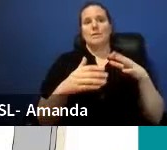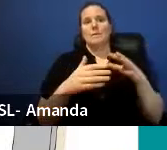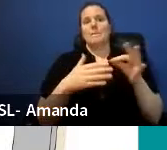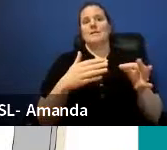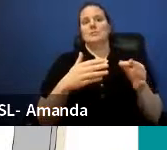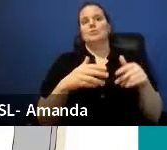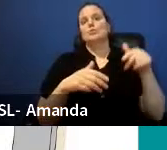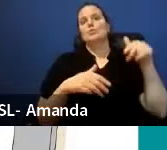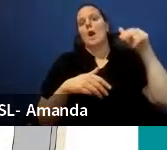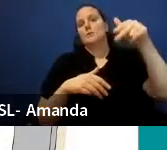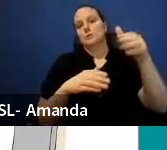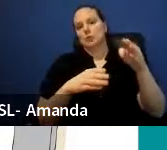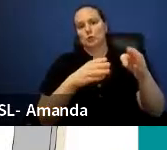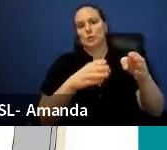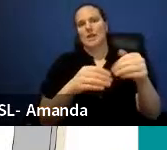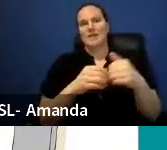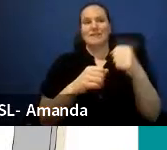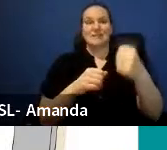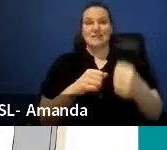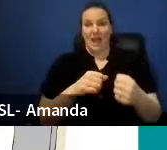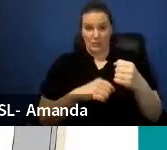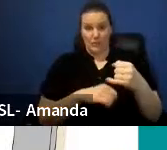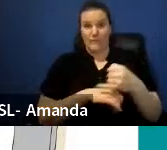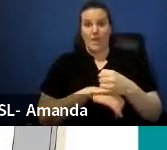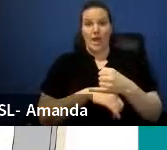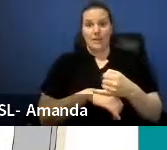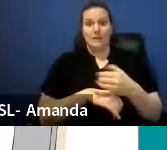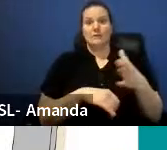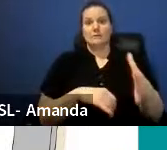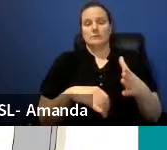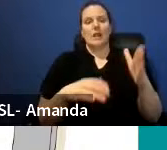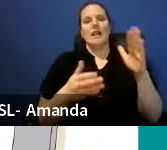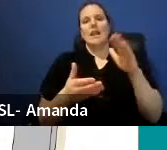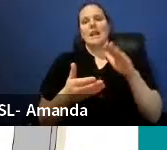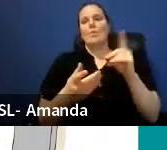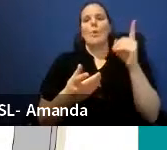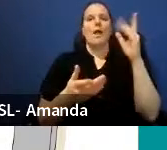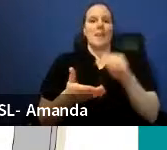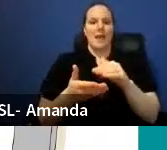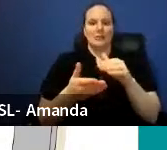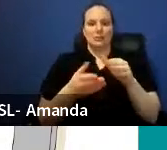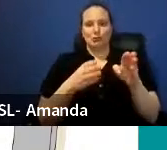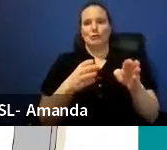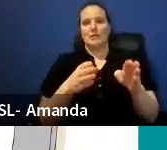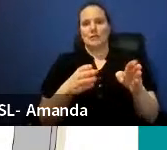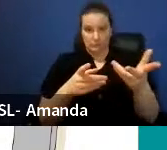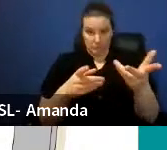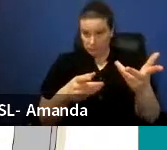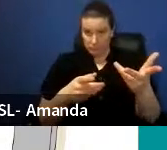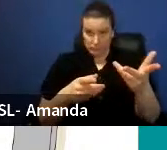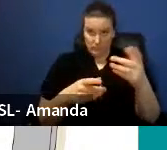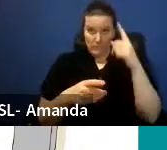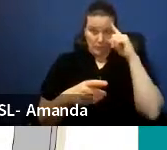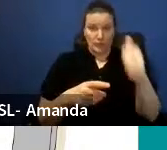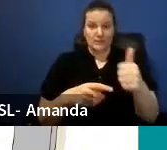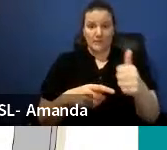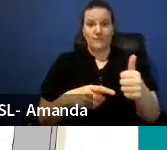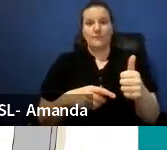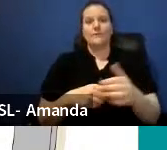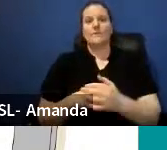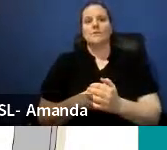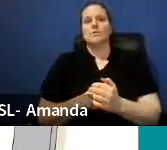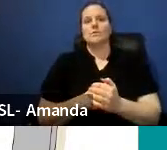street. If you're approaching from the south of the island, then there's just one less street to subject yourself to